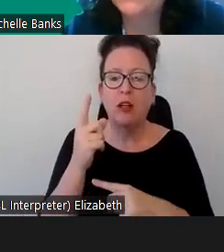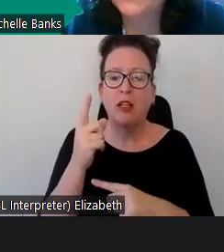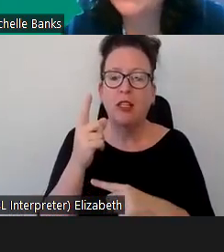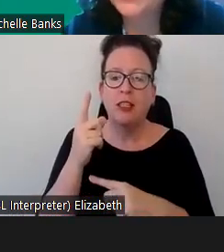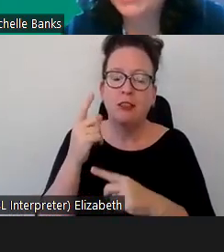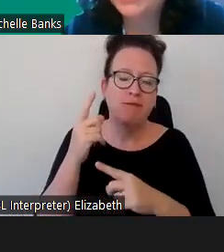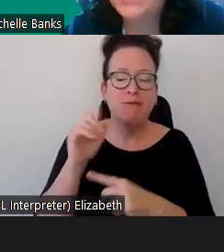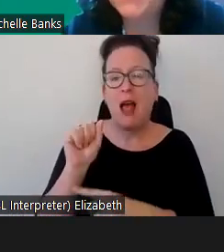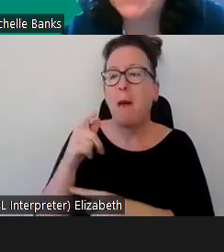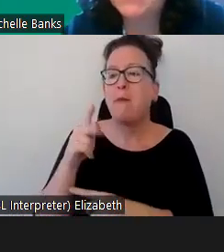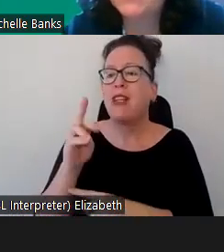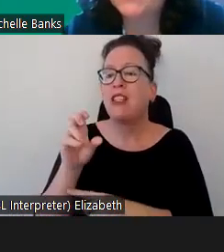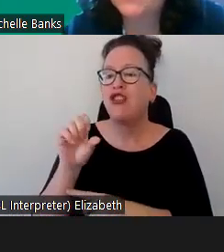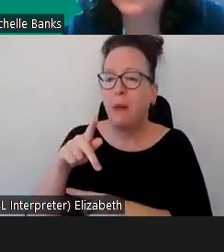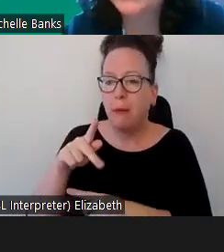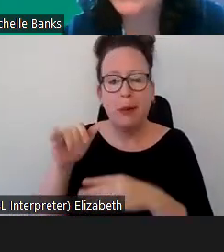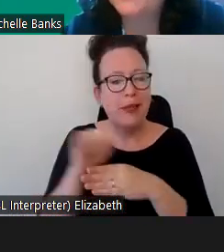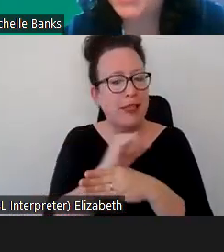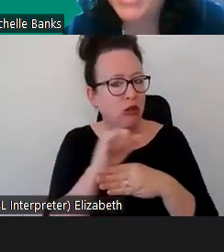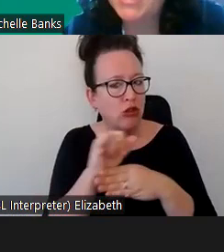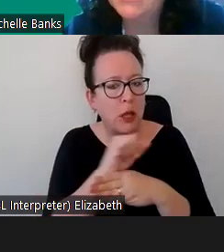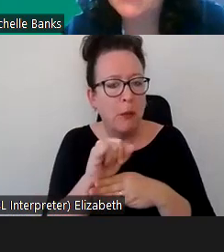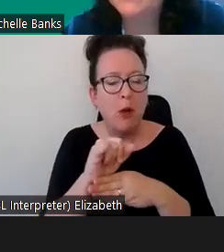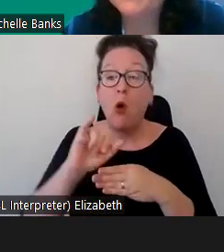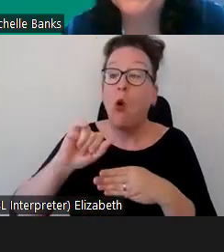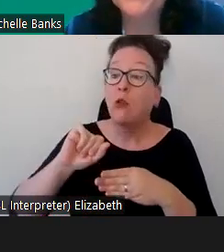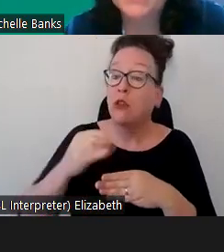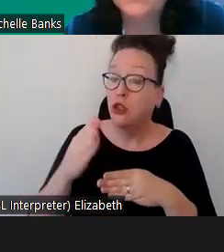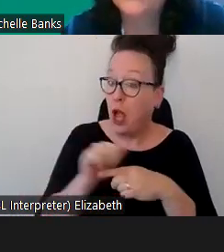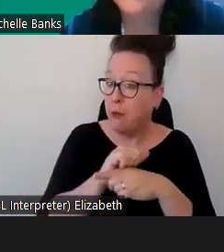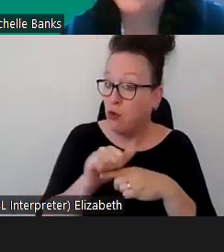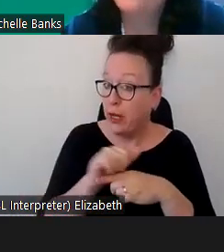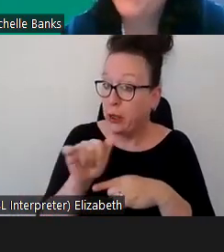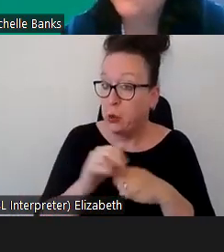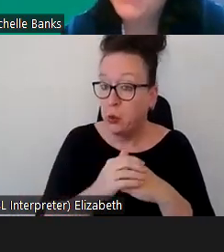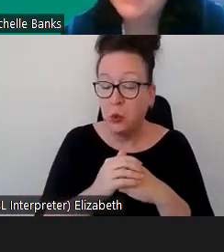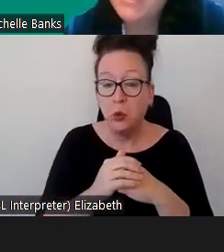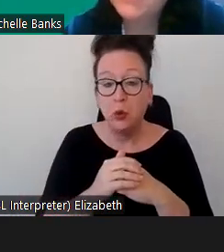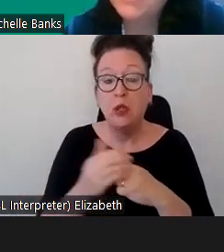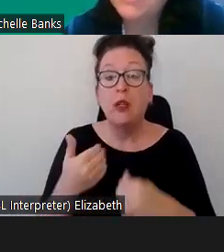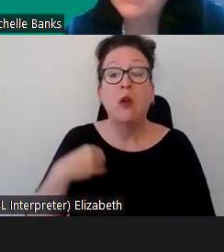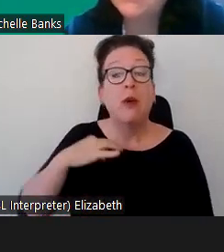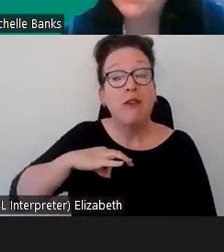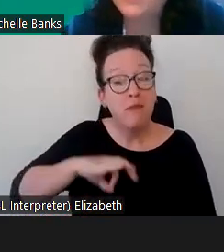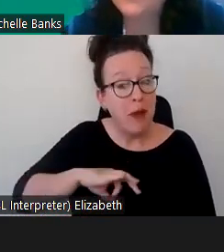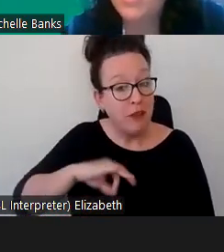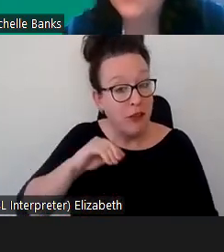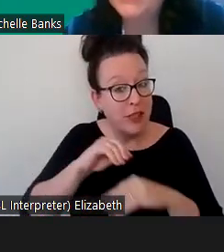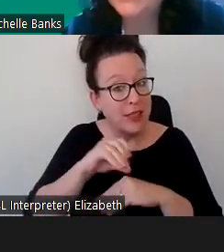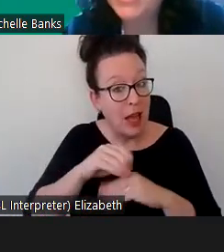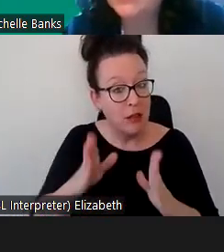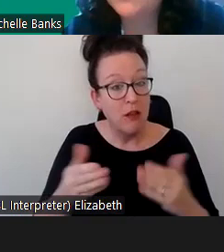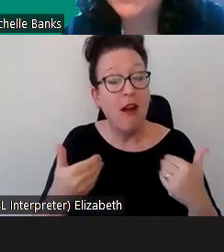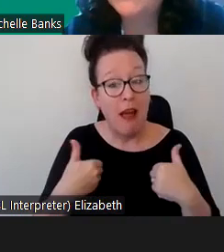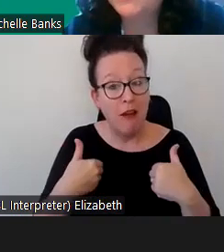apprenticeships or internships or job trainings. We have a benefits counselor. A lot of